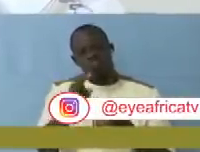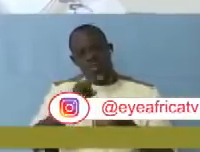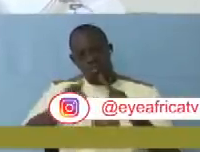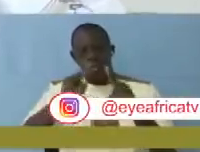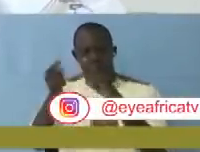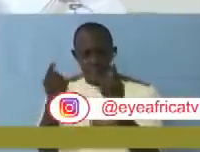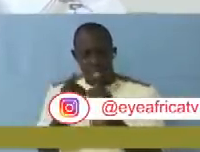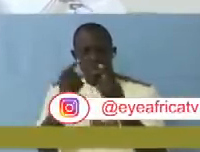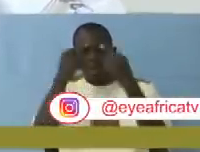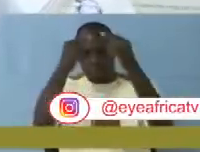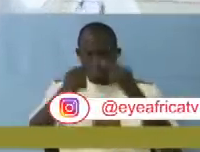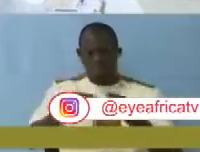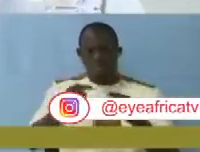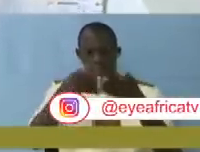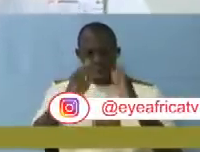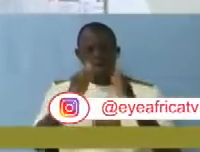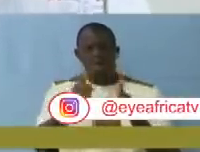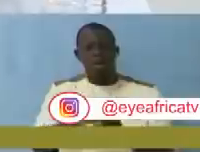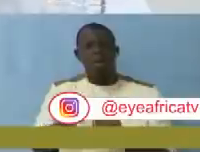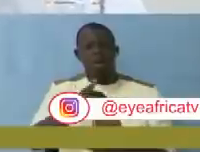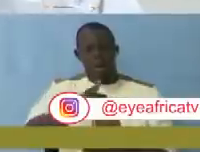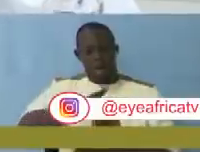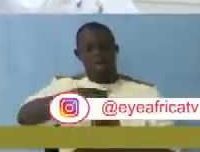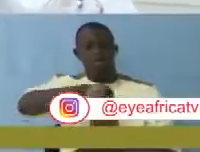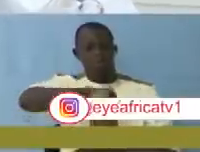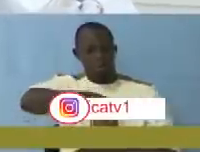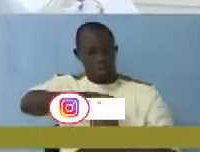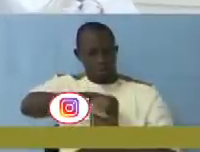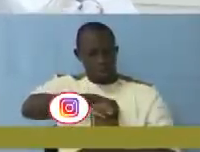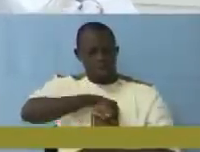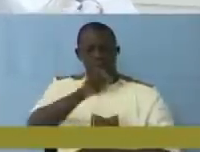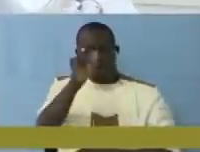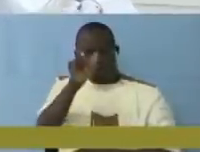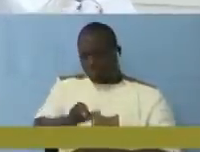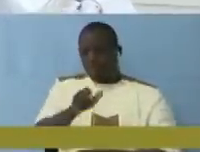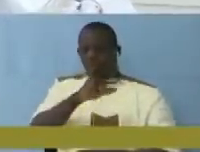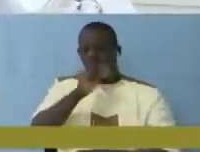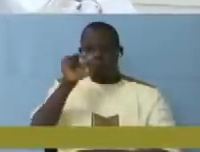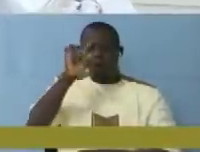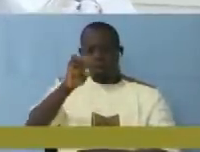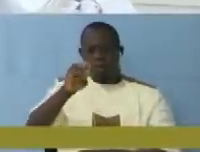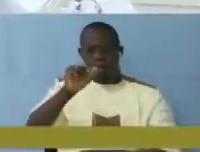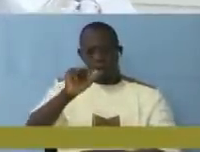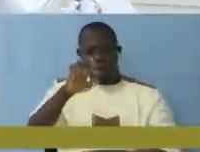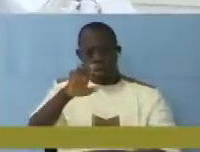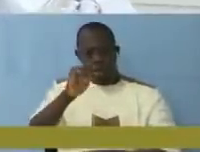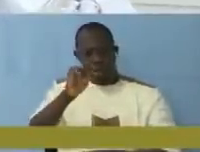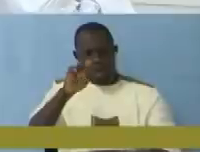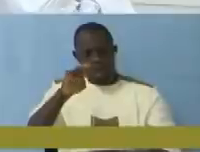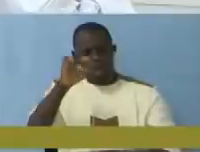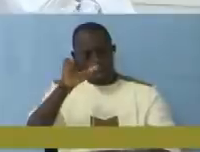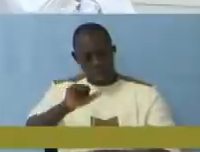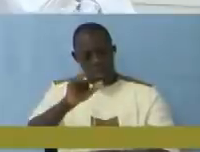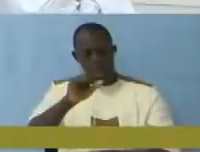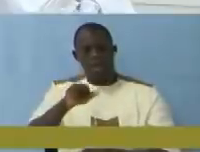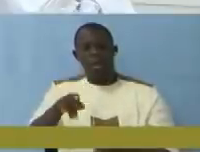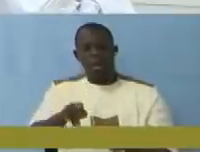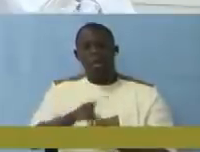said that I, myself, late Marina, forgive. I can't hear you.